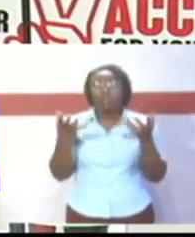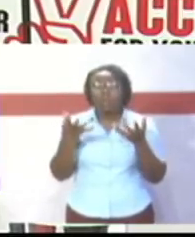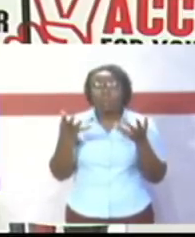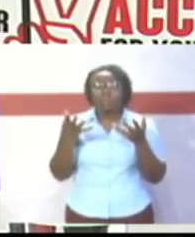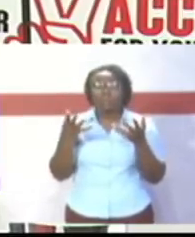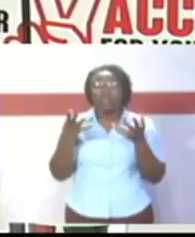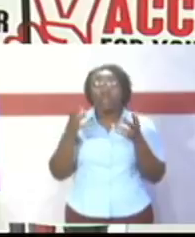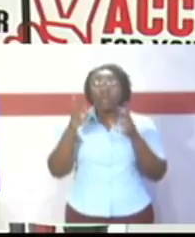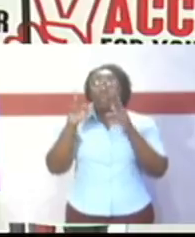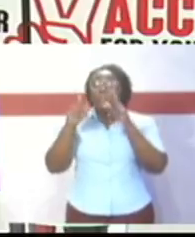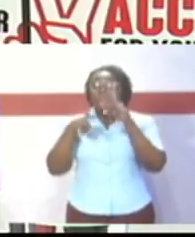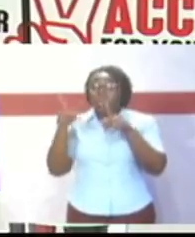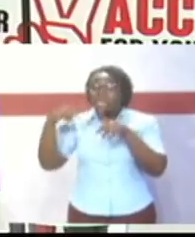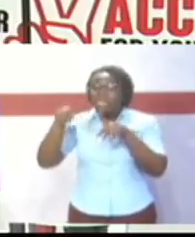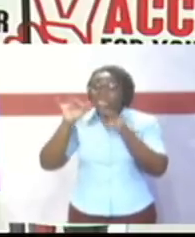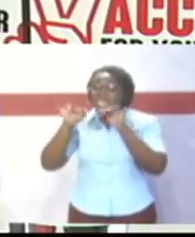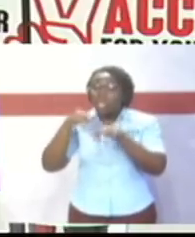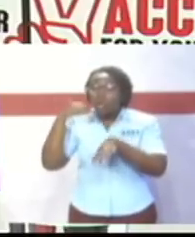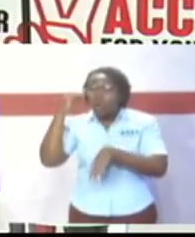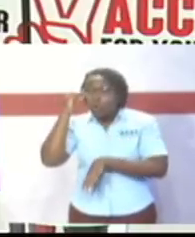private homes,